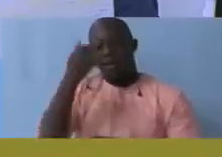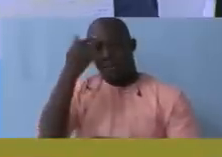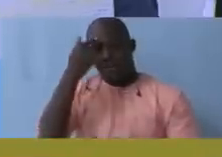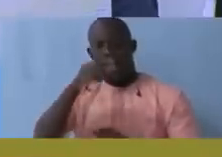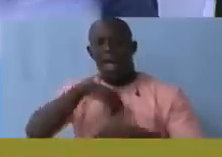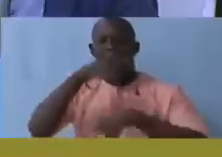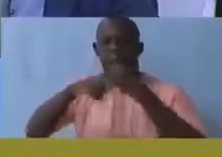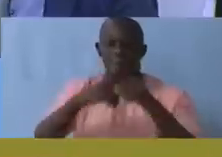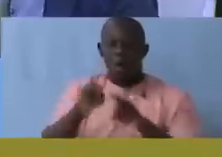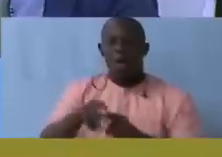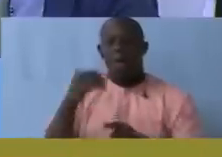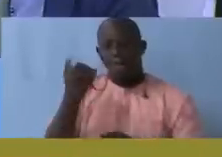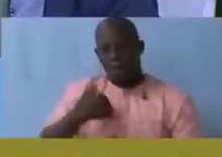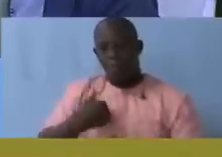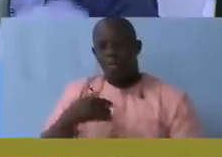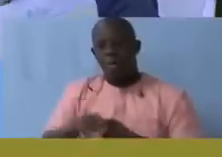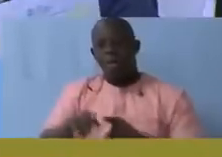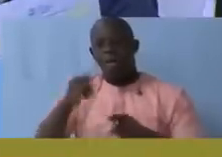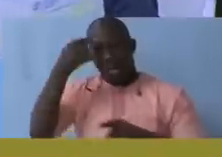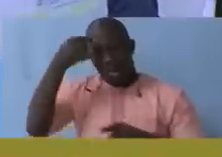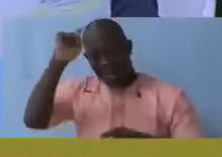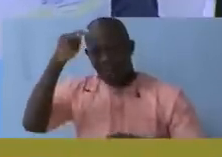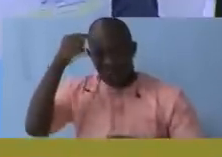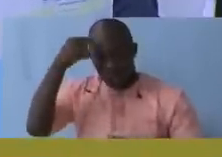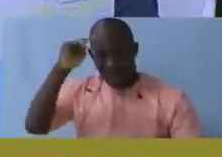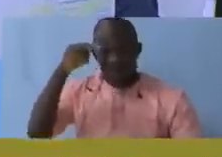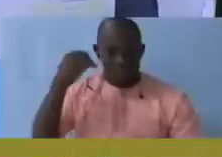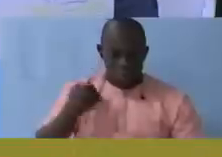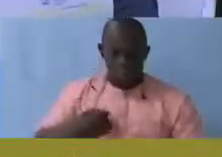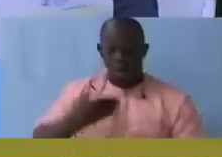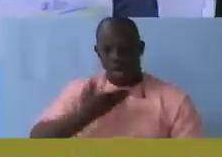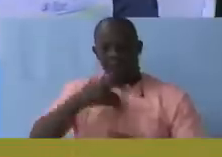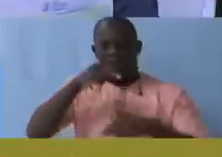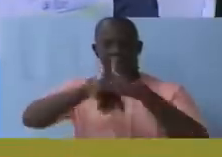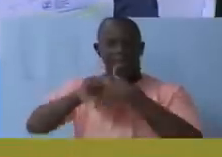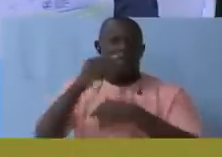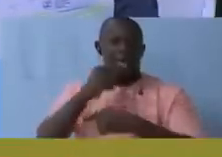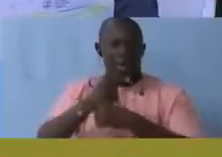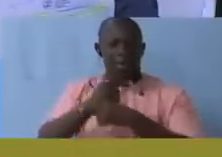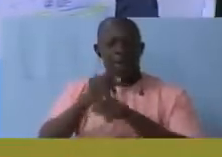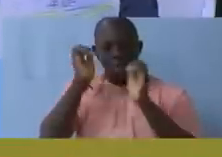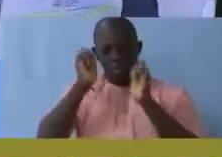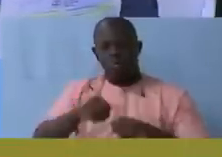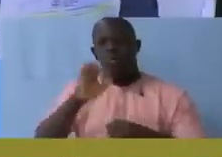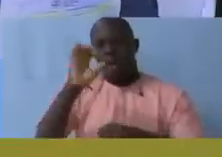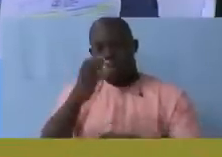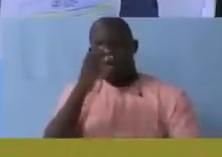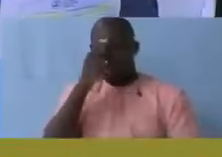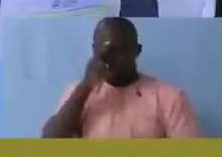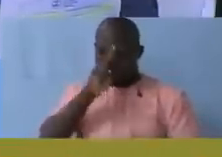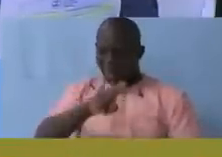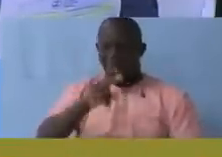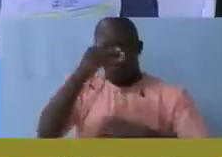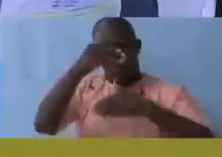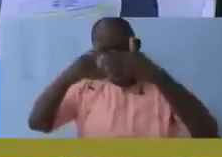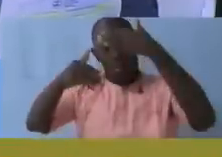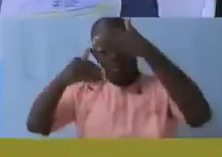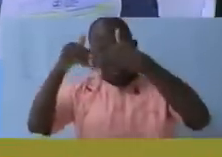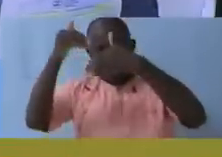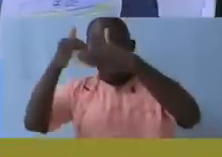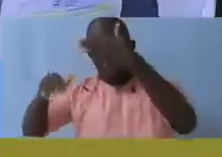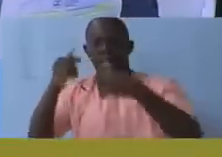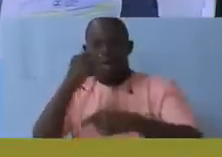manpower and the intellectual that we have in that country should have been able to build that nation